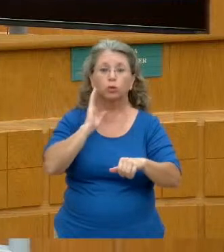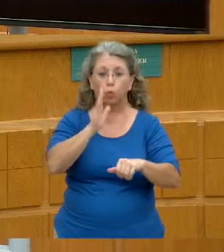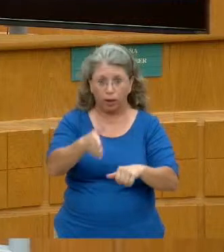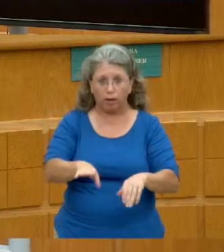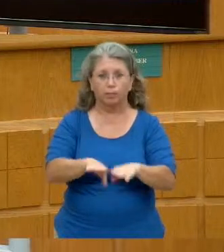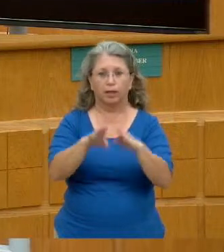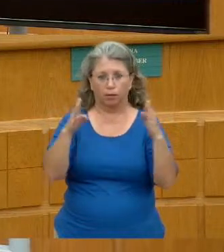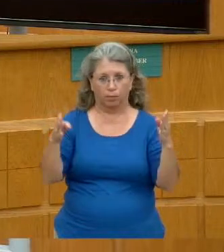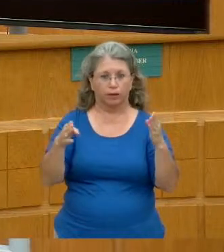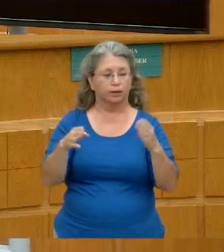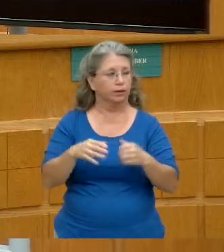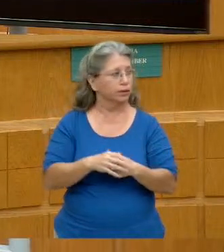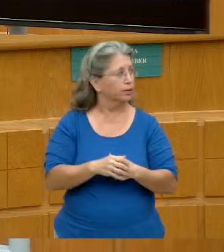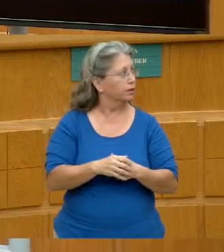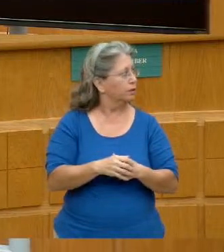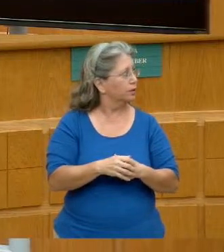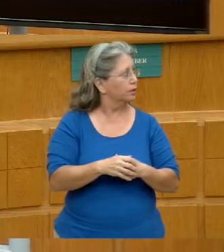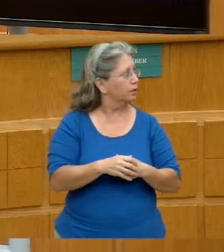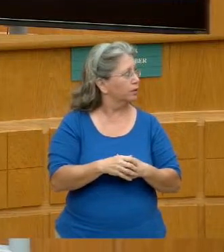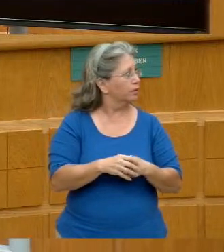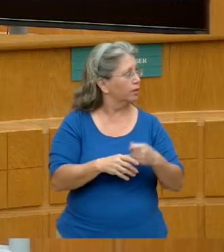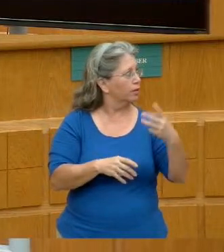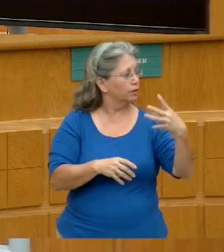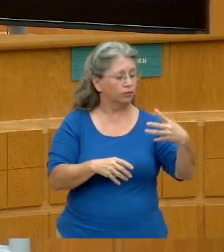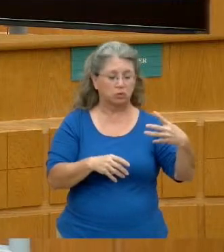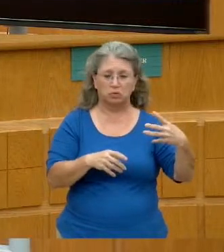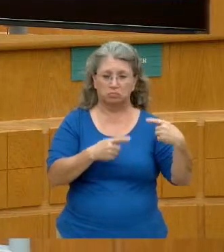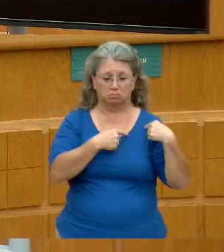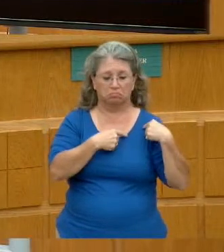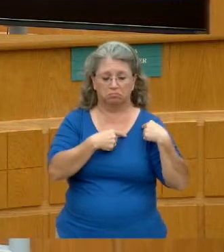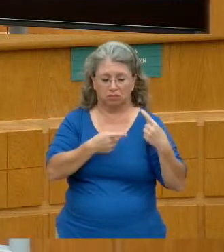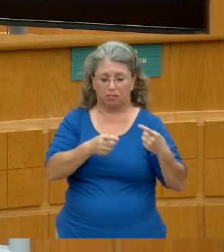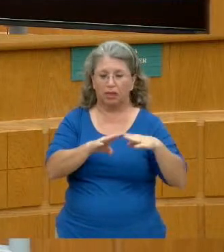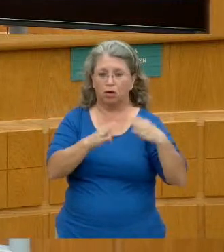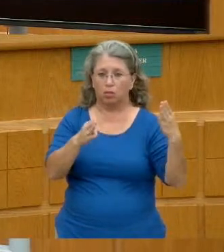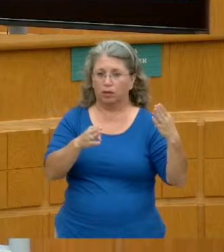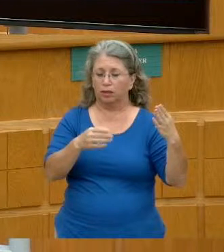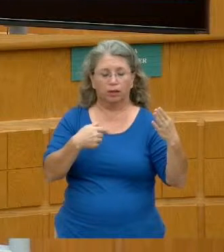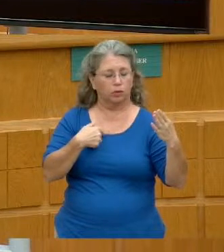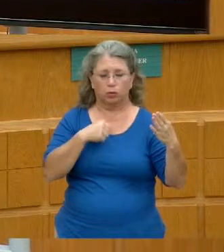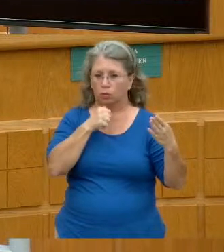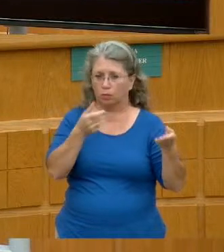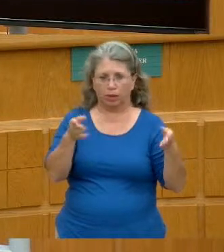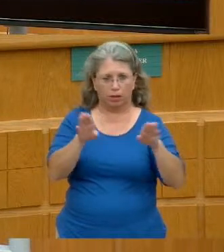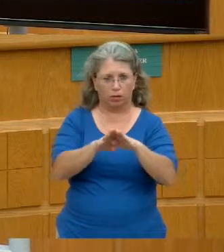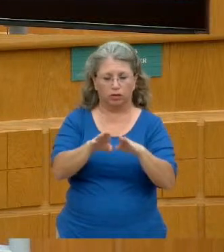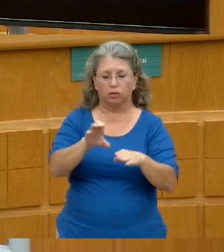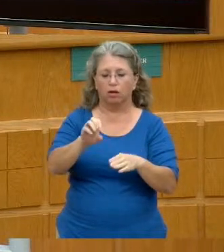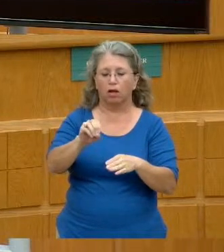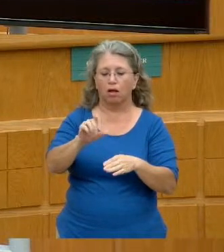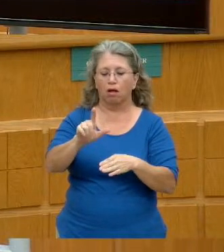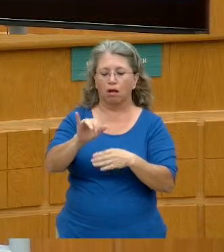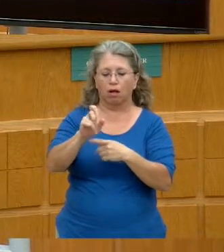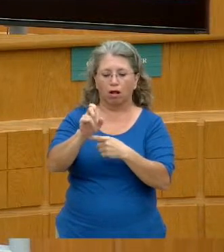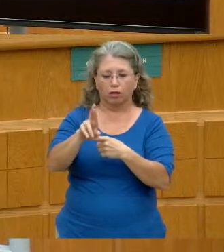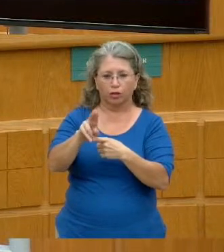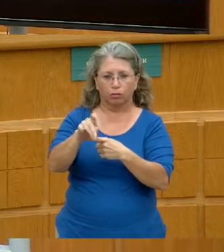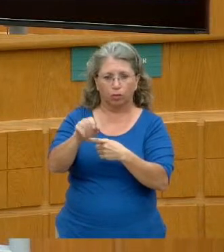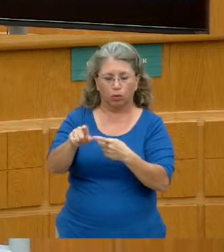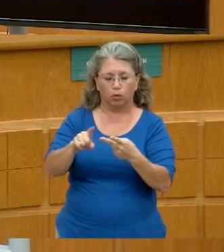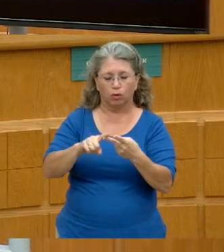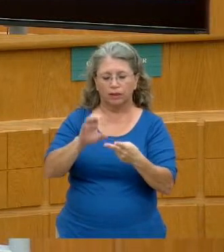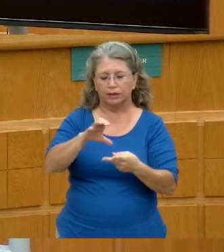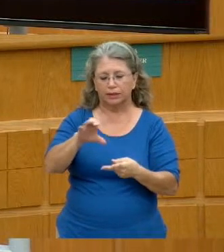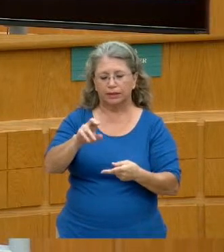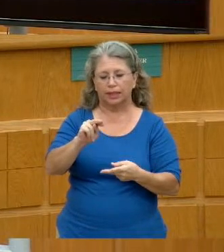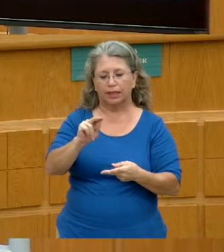have they have been open, and we're not going to close those during that 4-day period. So Collier Pool, Corpus Christi